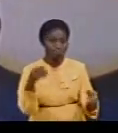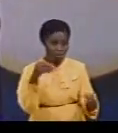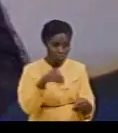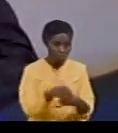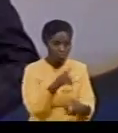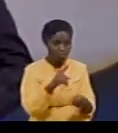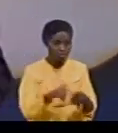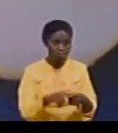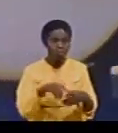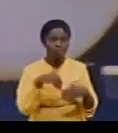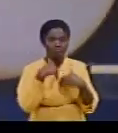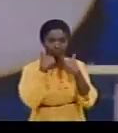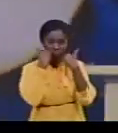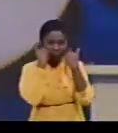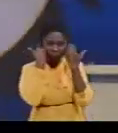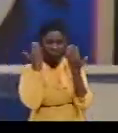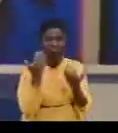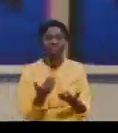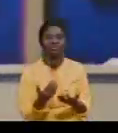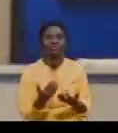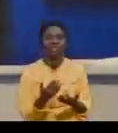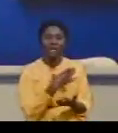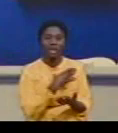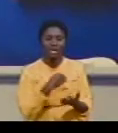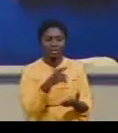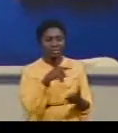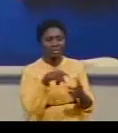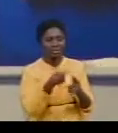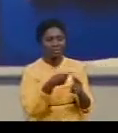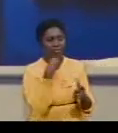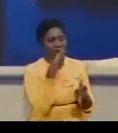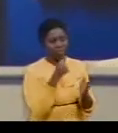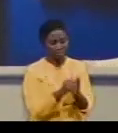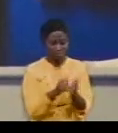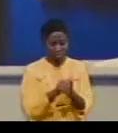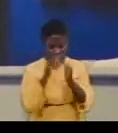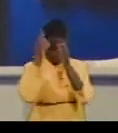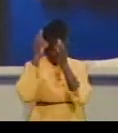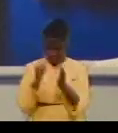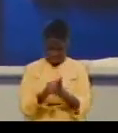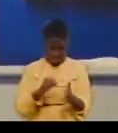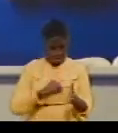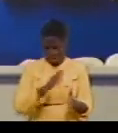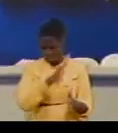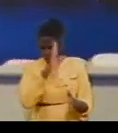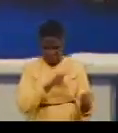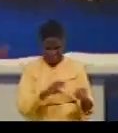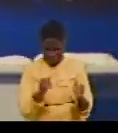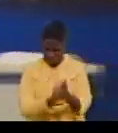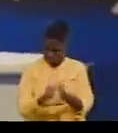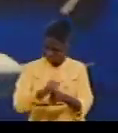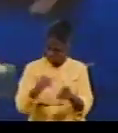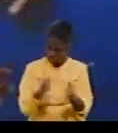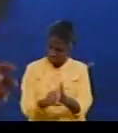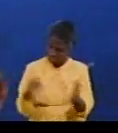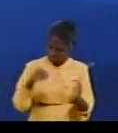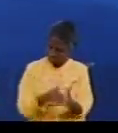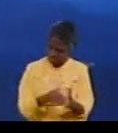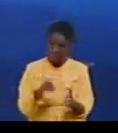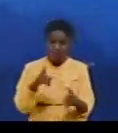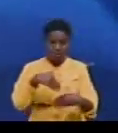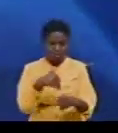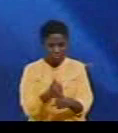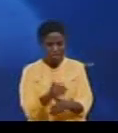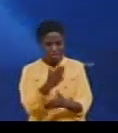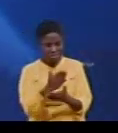shame. And then you told yourself, never, I will never do that again. You make resolution and